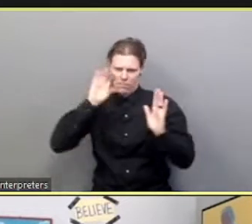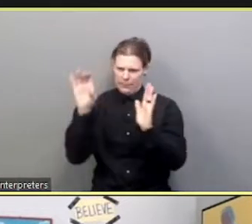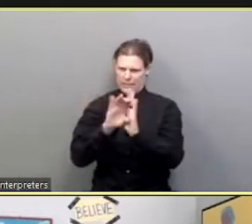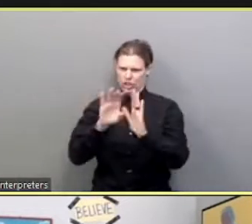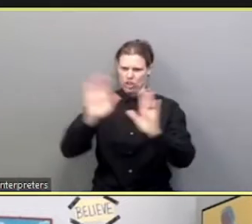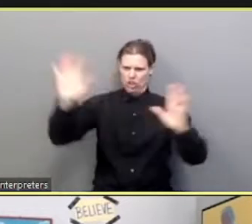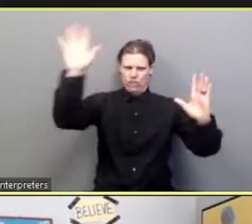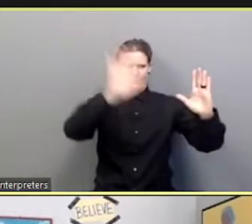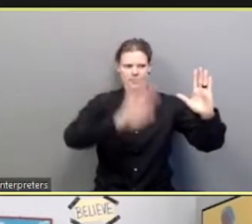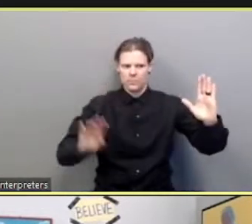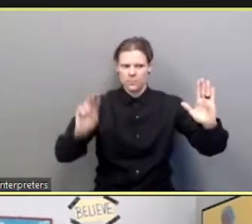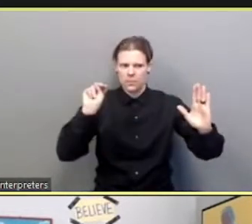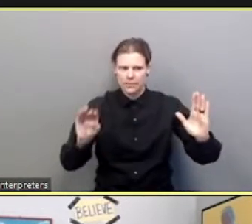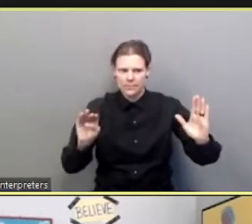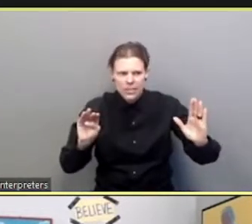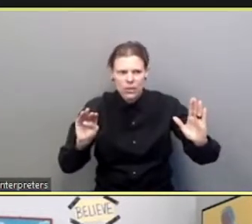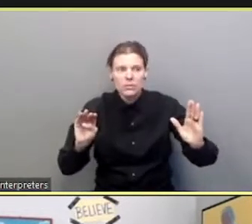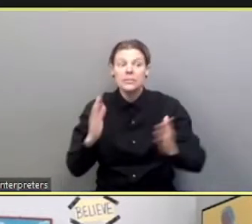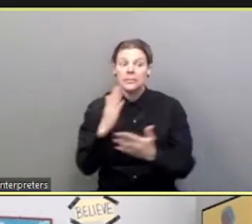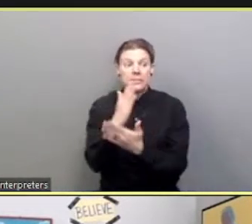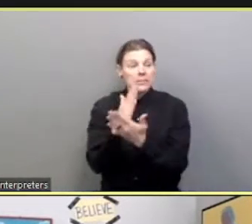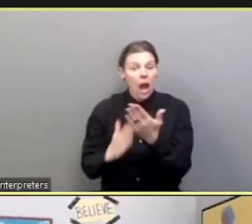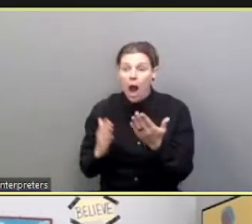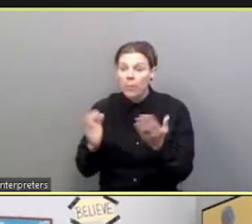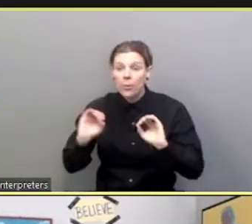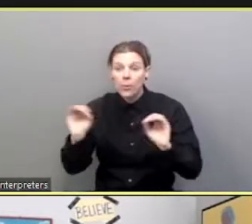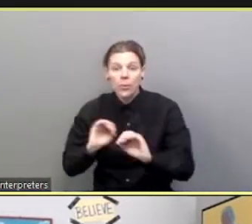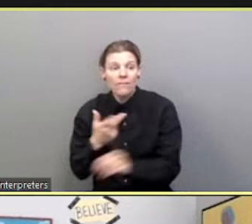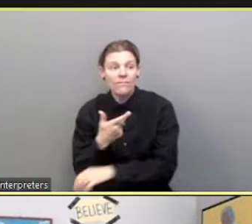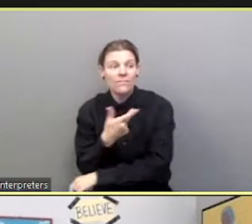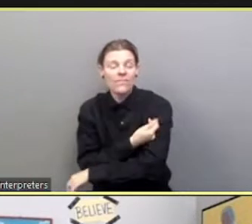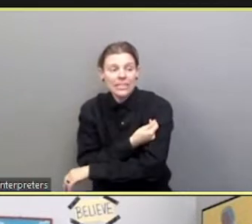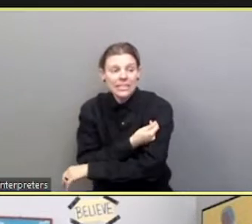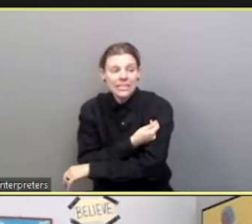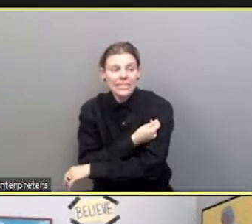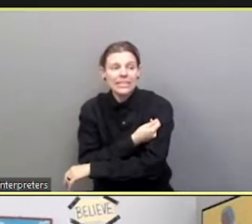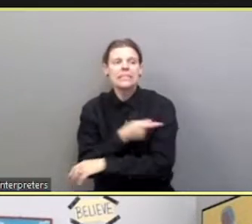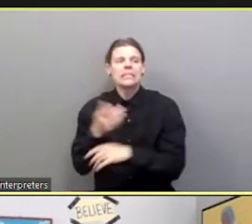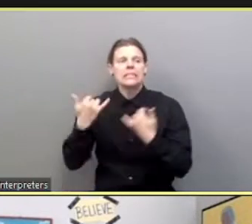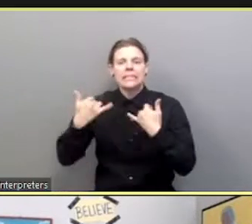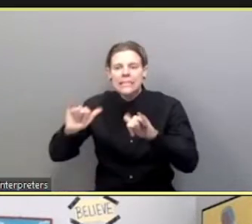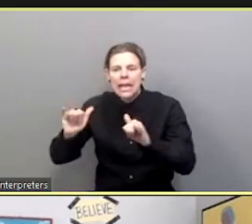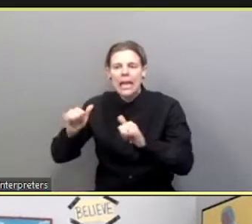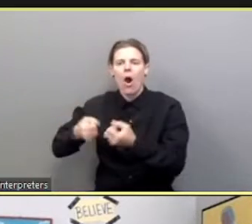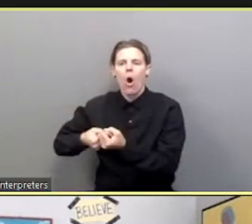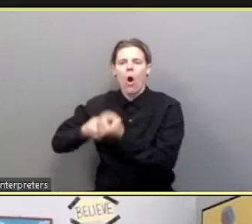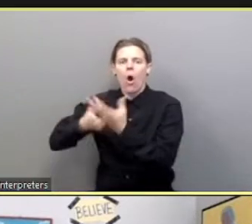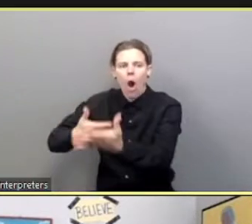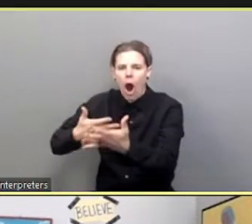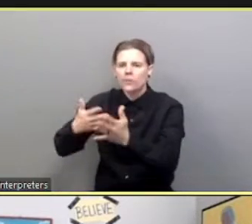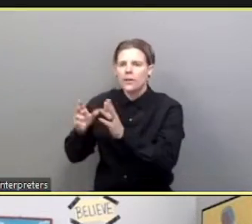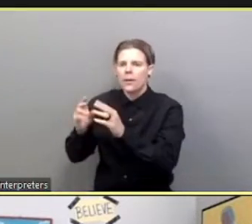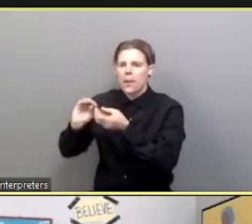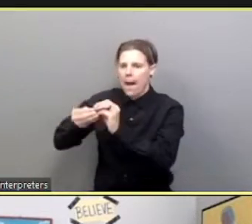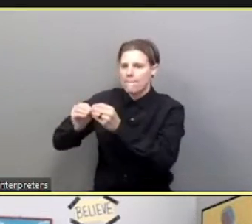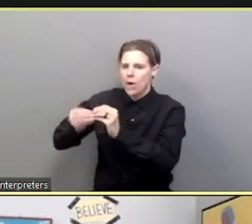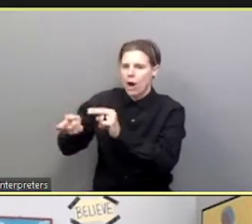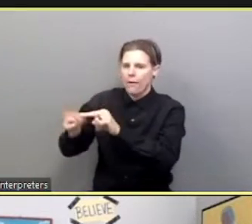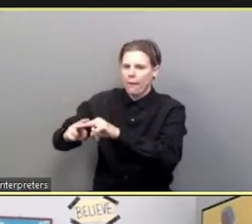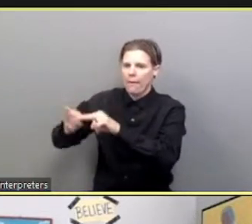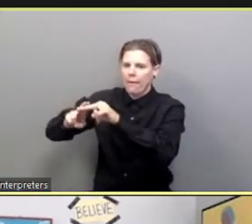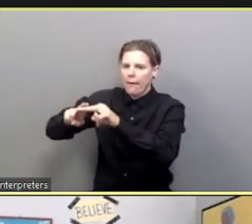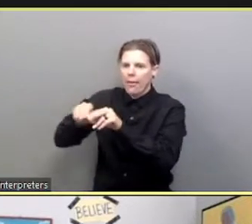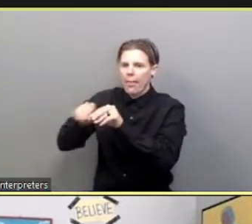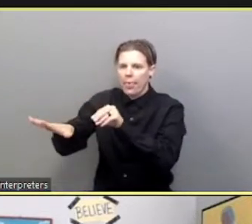who are unvaccinated is still driving high case rate despite the vaccination. So things to really look at and